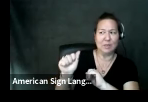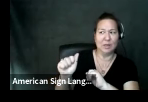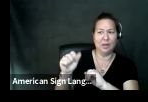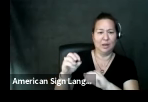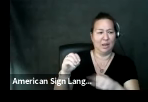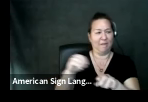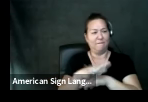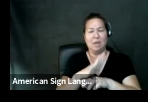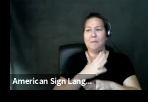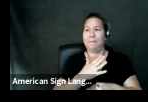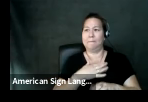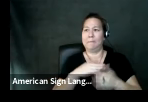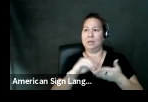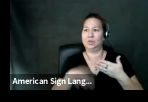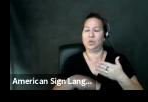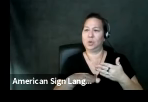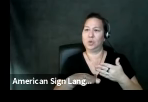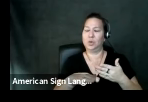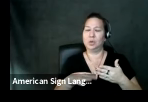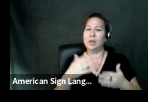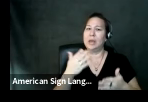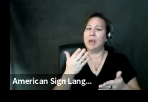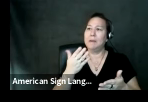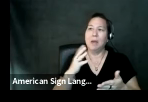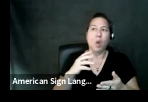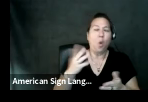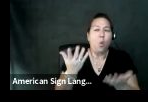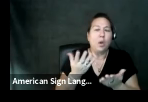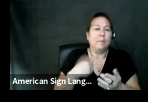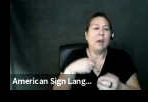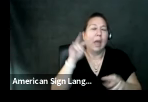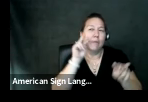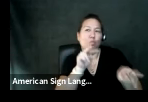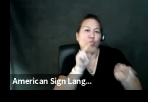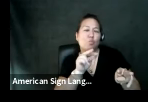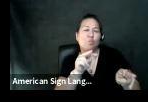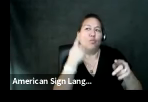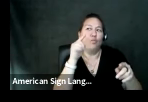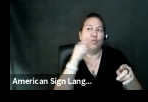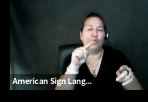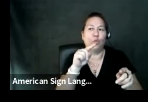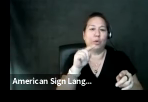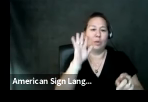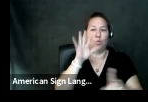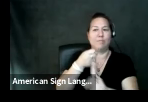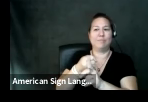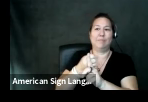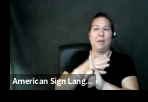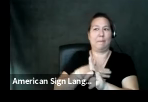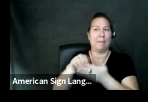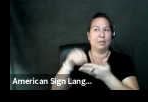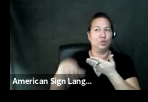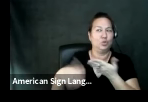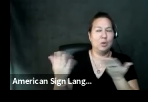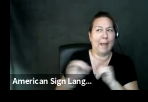areas might I look for that might be impacting? And I know as a professional that's been in the field